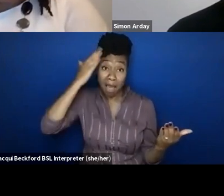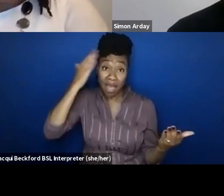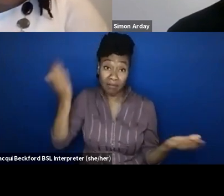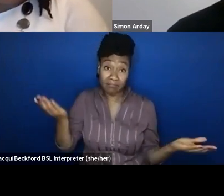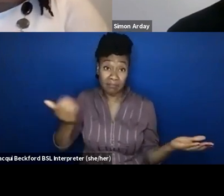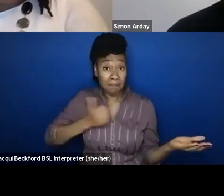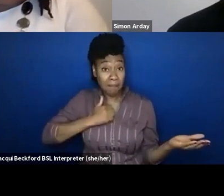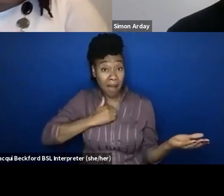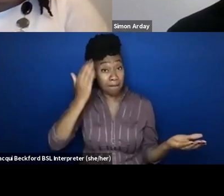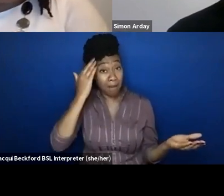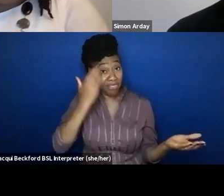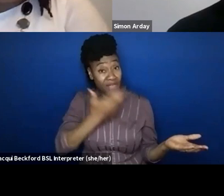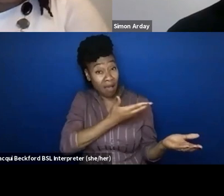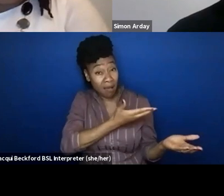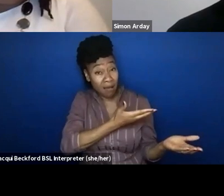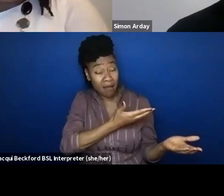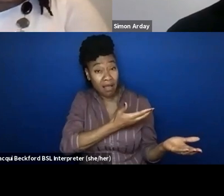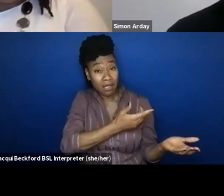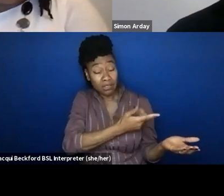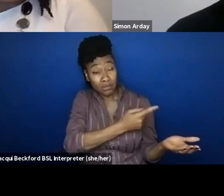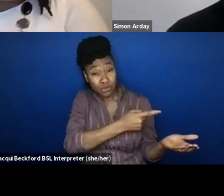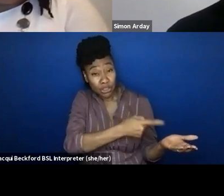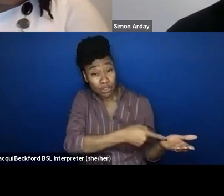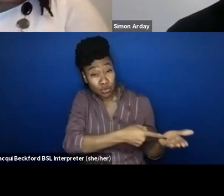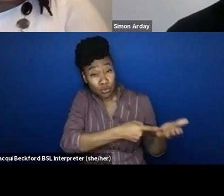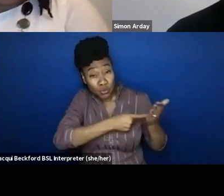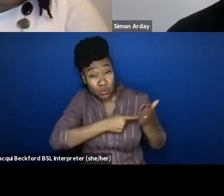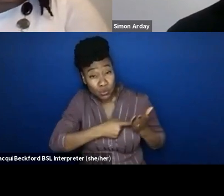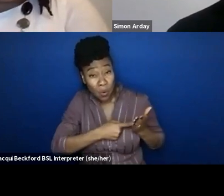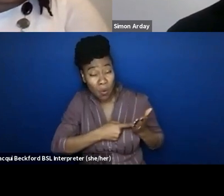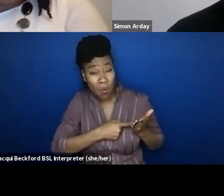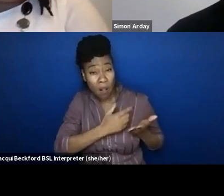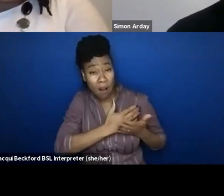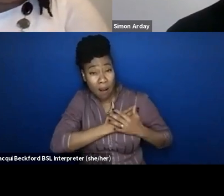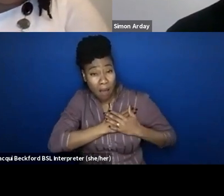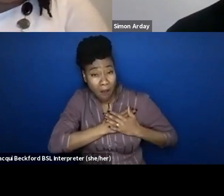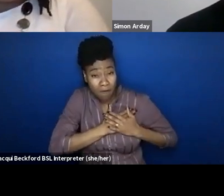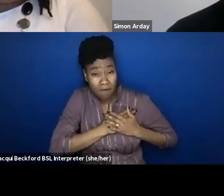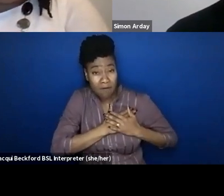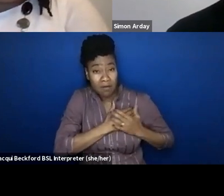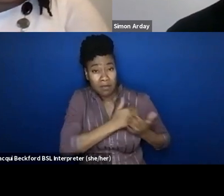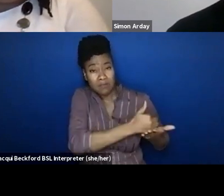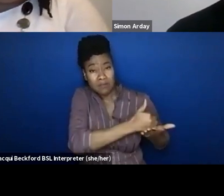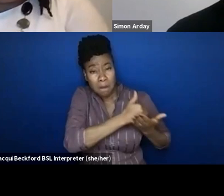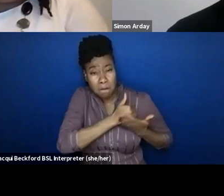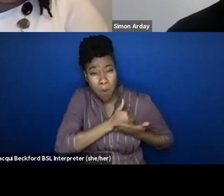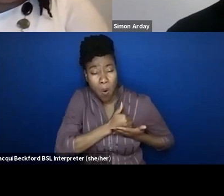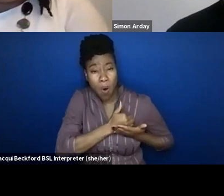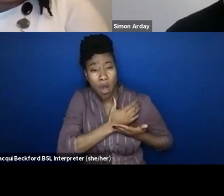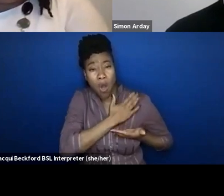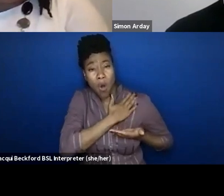my mother was by just showing love and support and compassion and